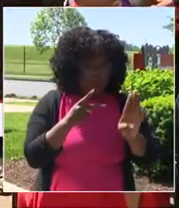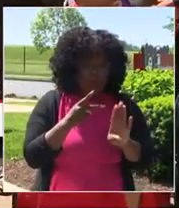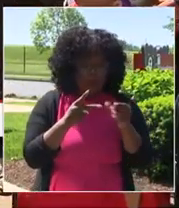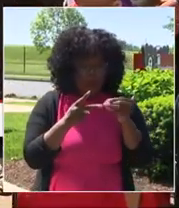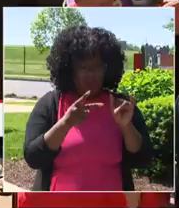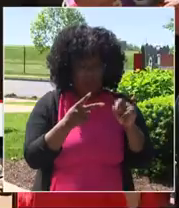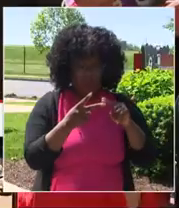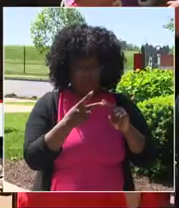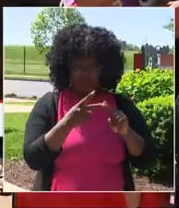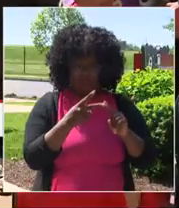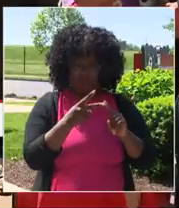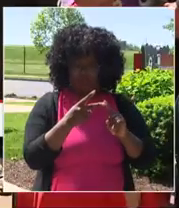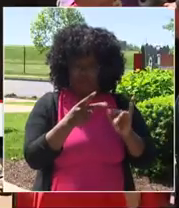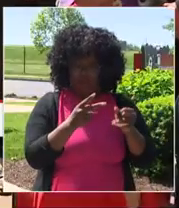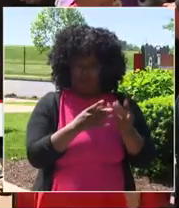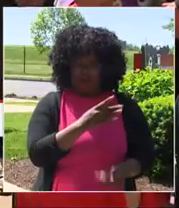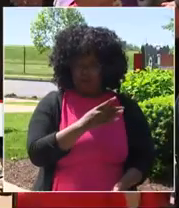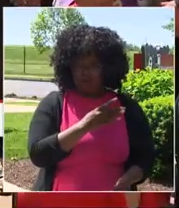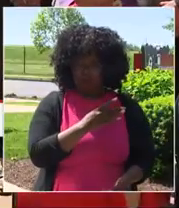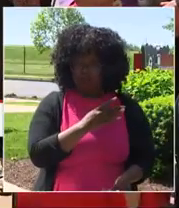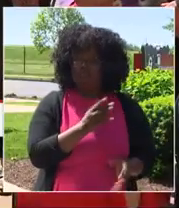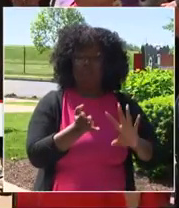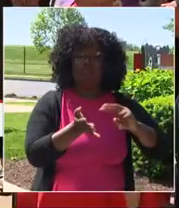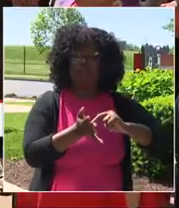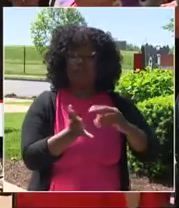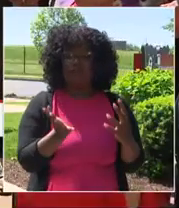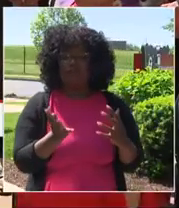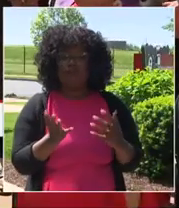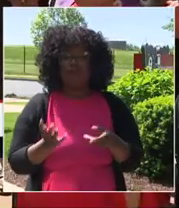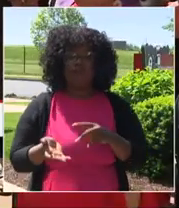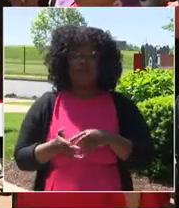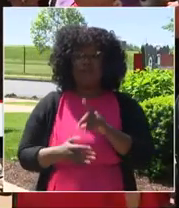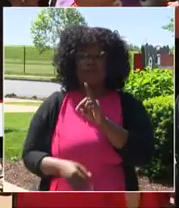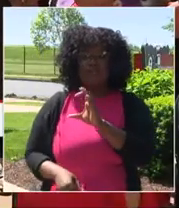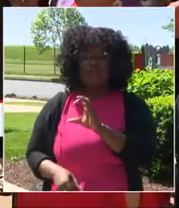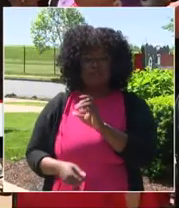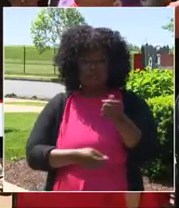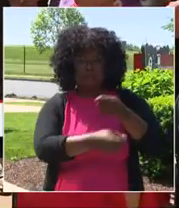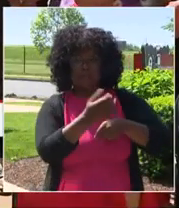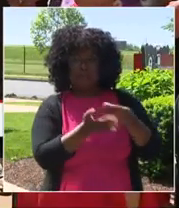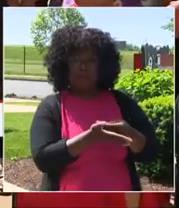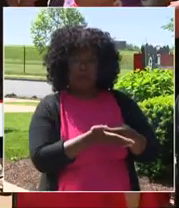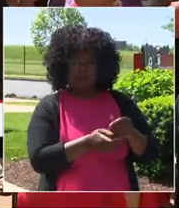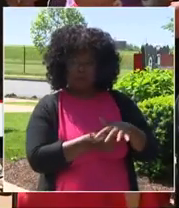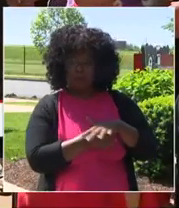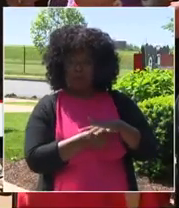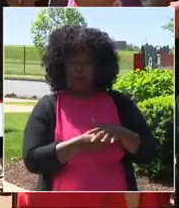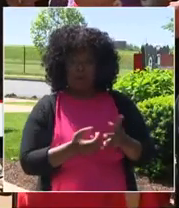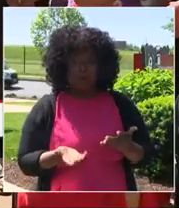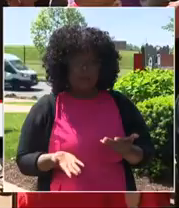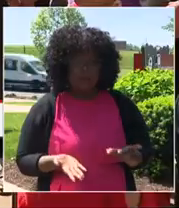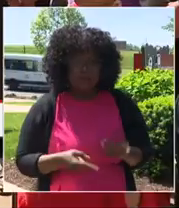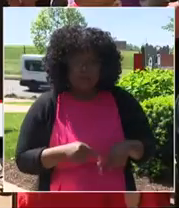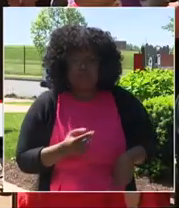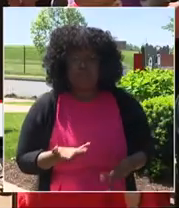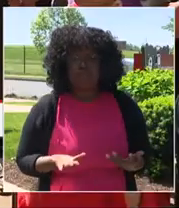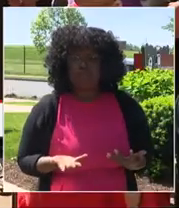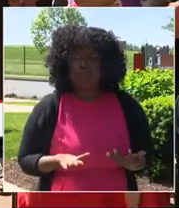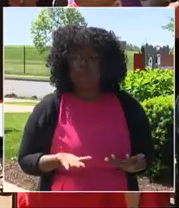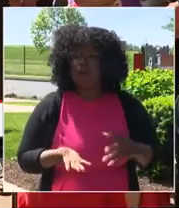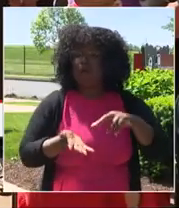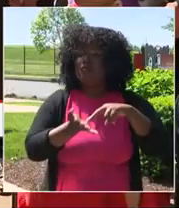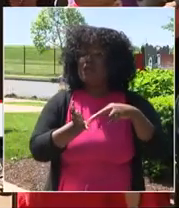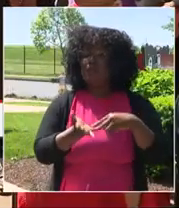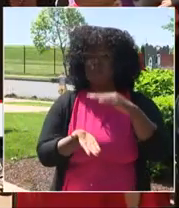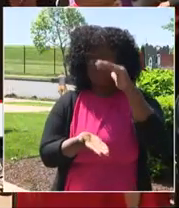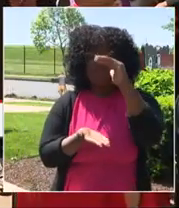is, can the district replace that $1.1 billion with local funds? The answer is no. So that means you will have less money